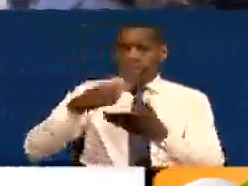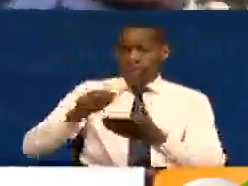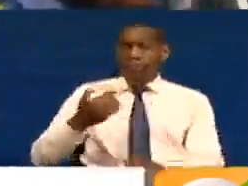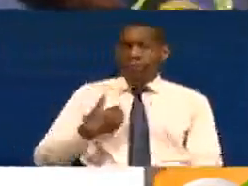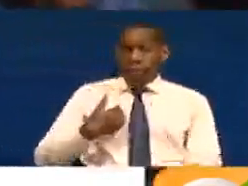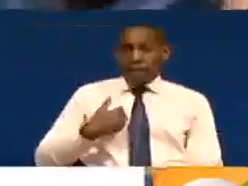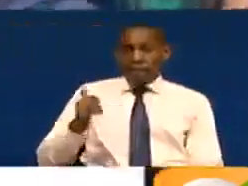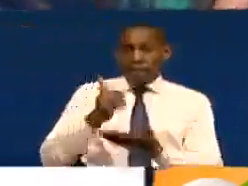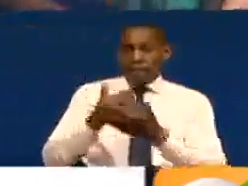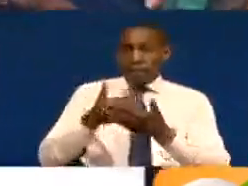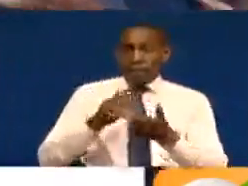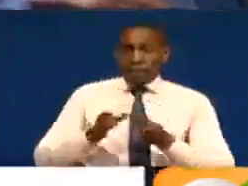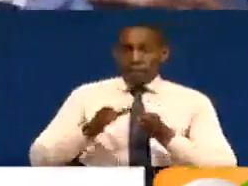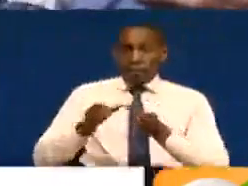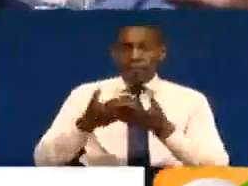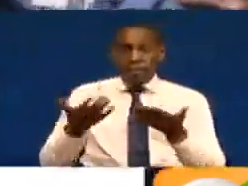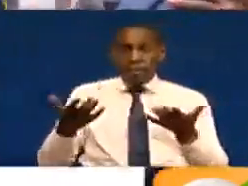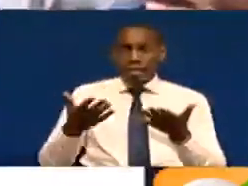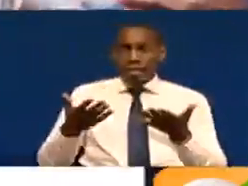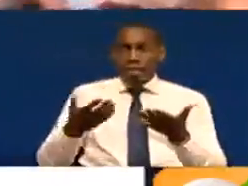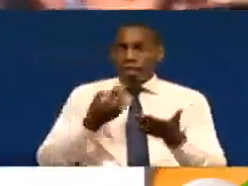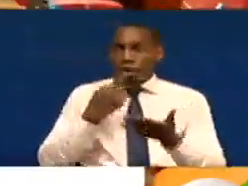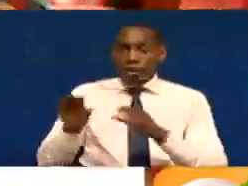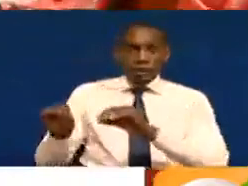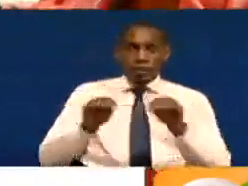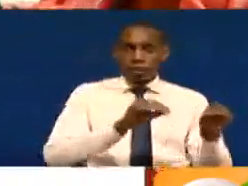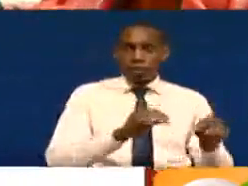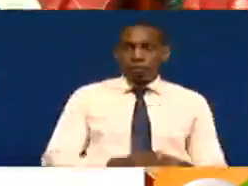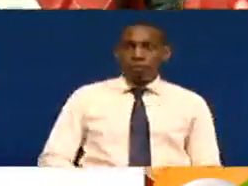from his office before enforcing any eviction